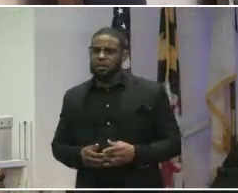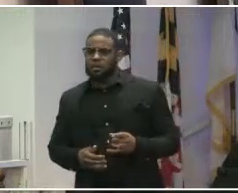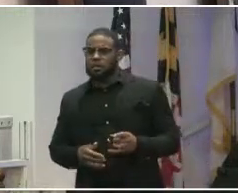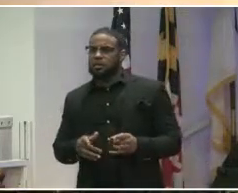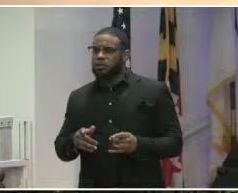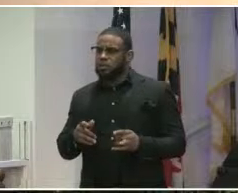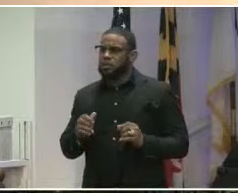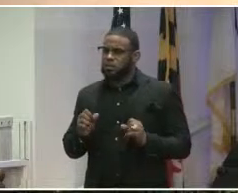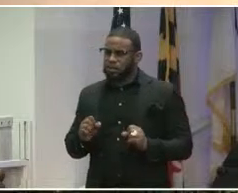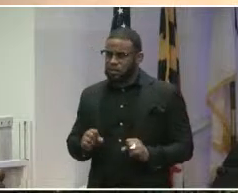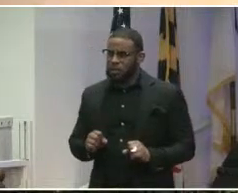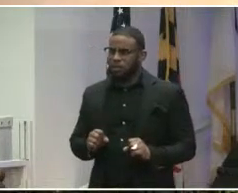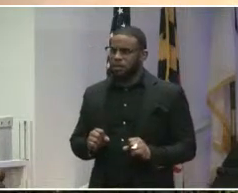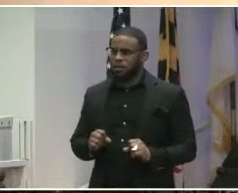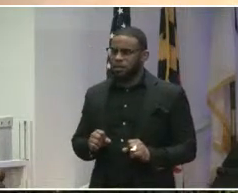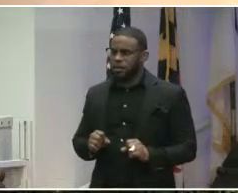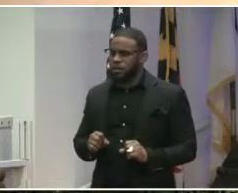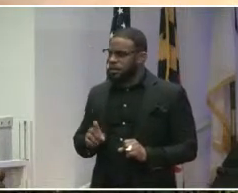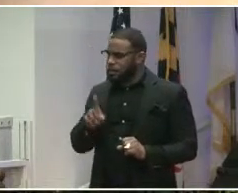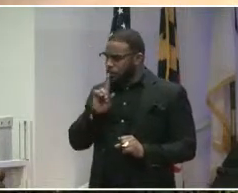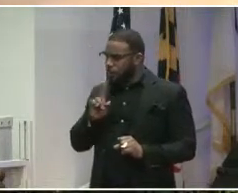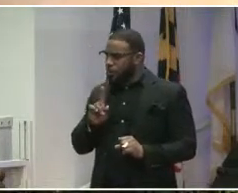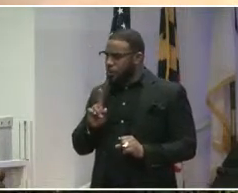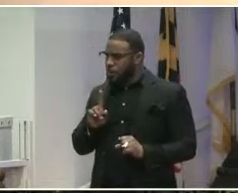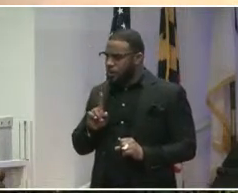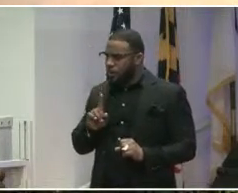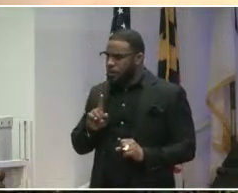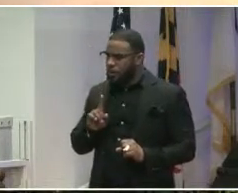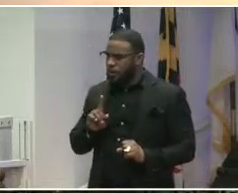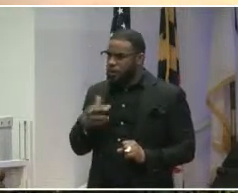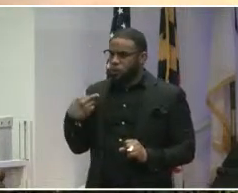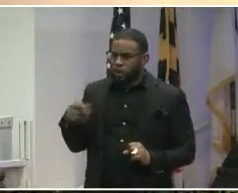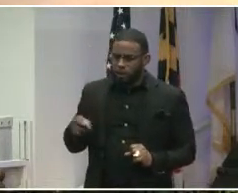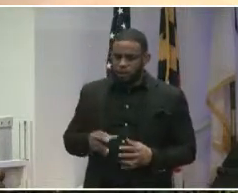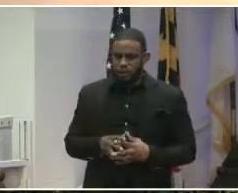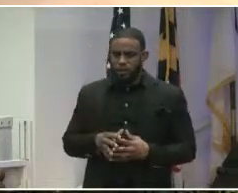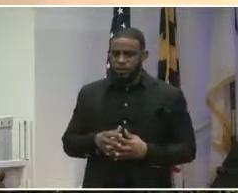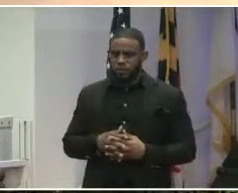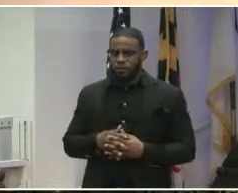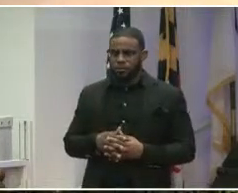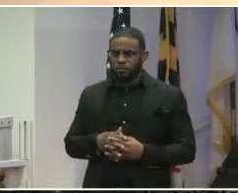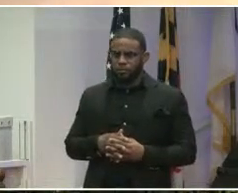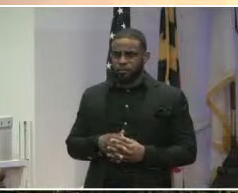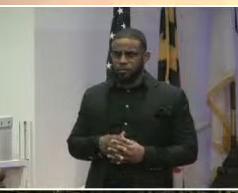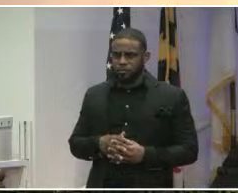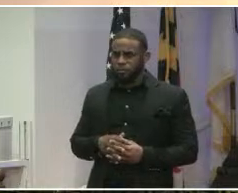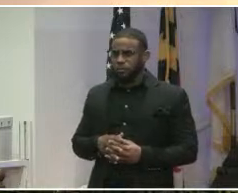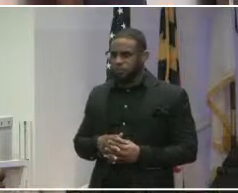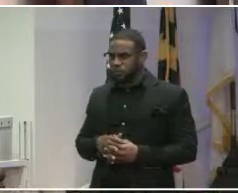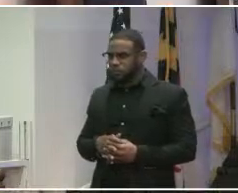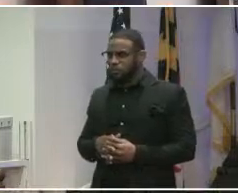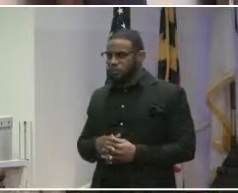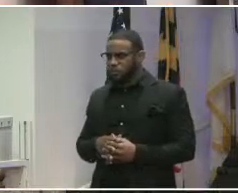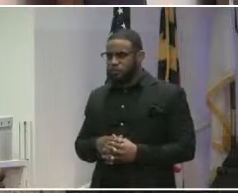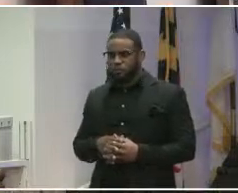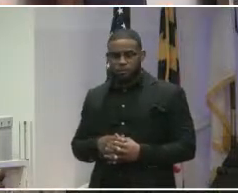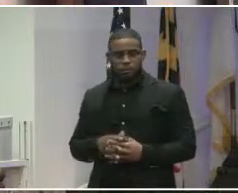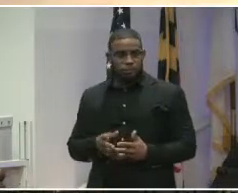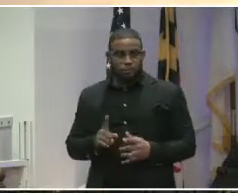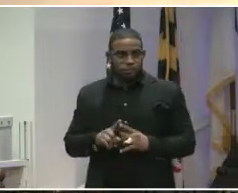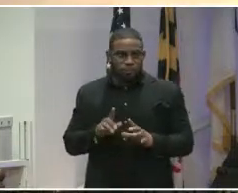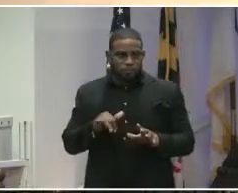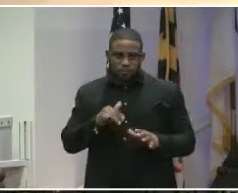You can be religious. Mm-hmm. But that's what